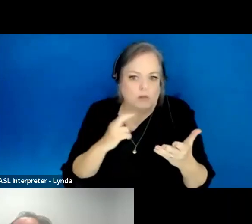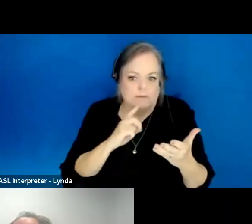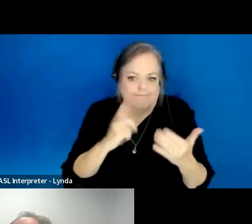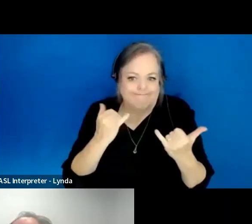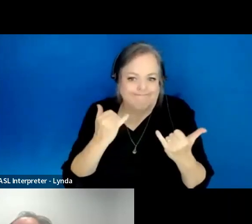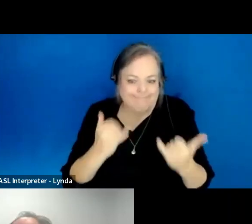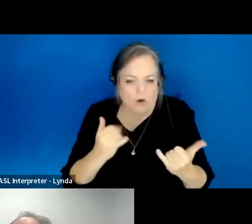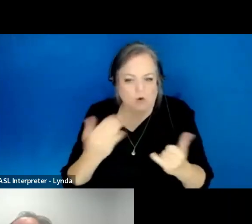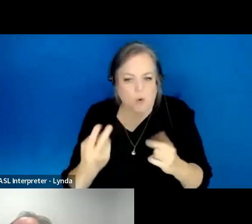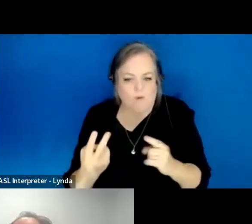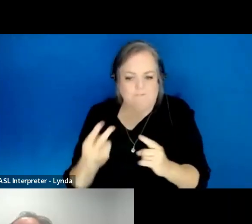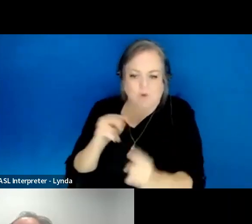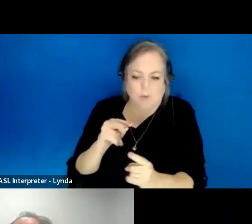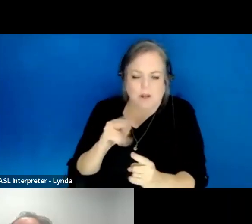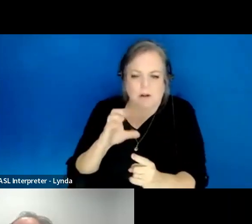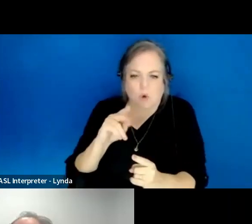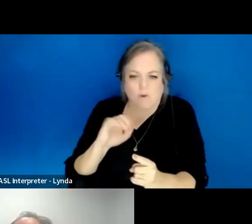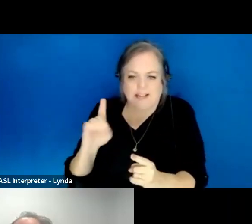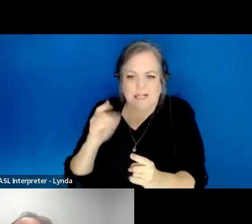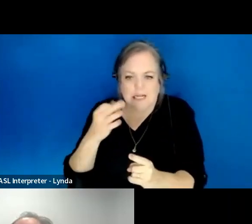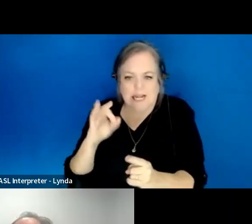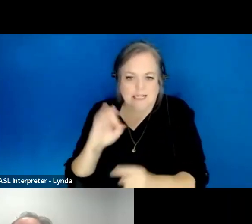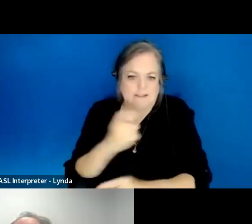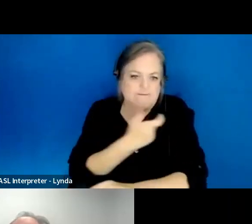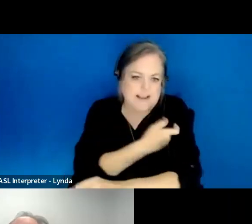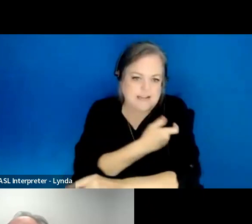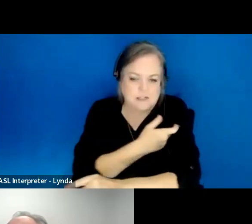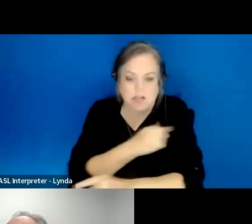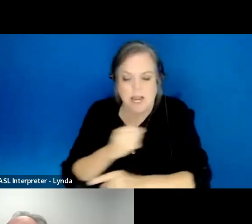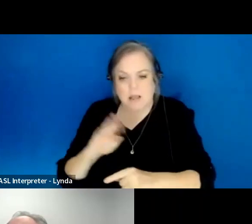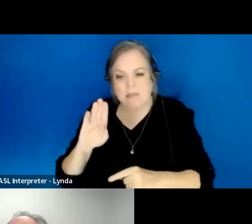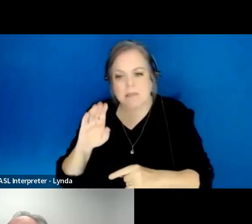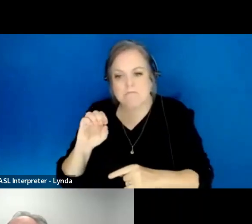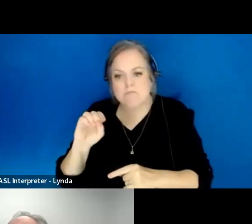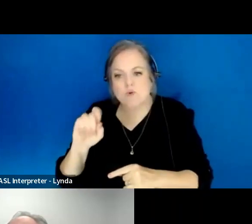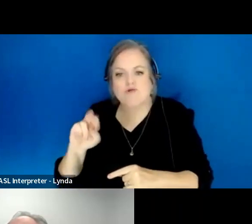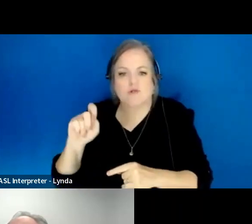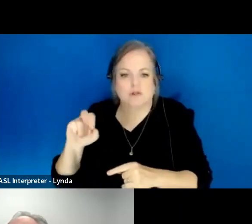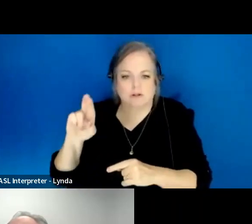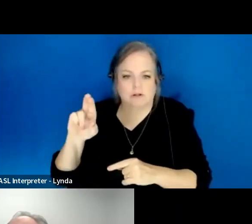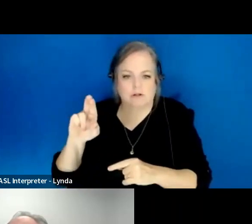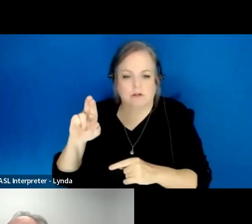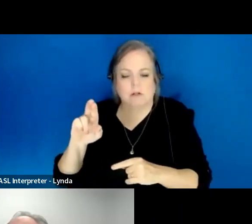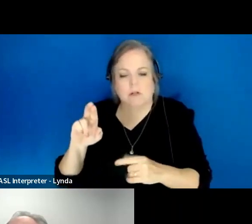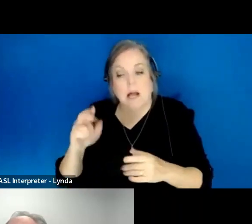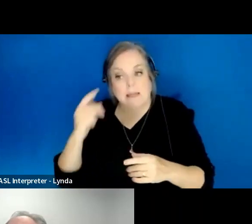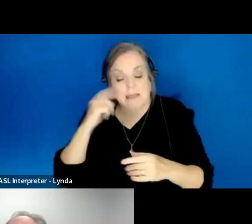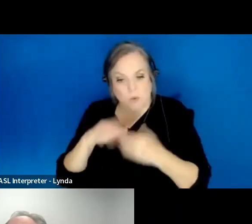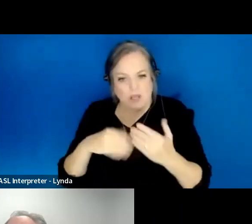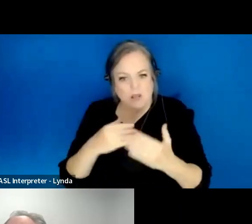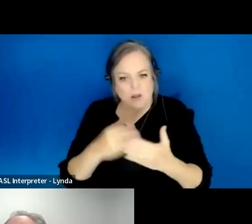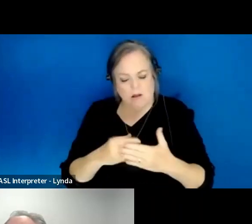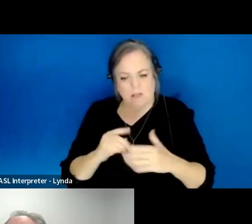your viewpoint on the COVID-19 vaccination and the boosters? Because I think we all had trepidation